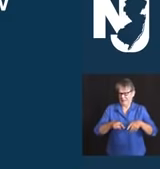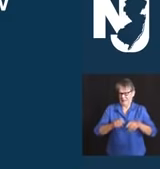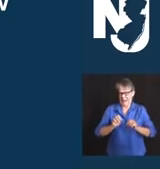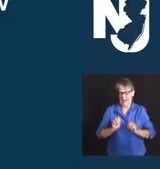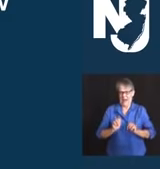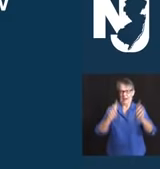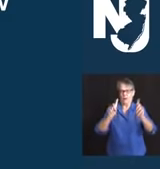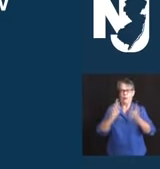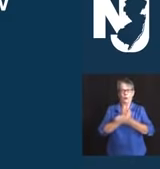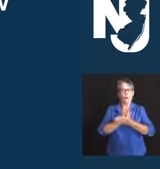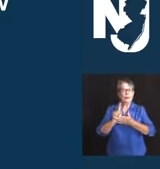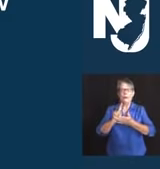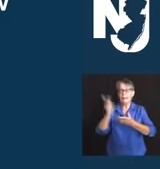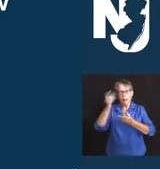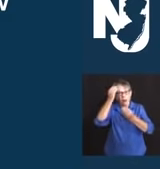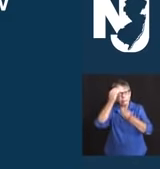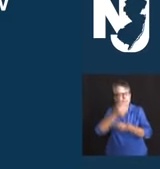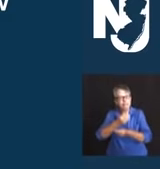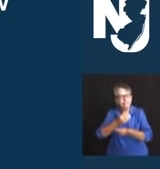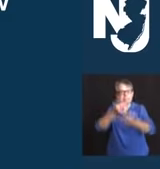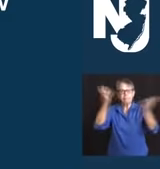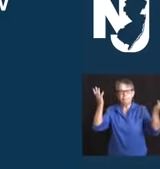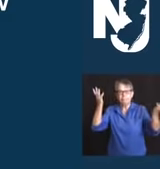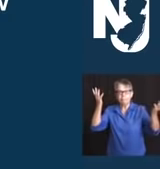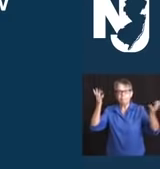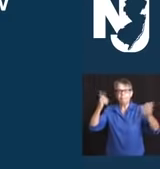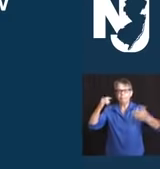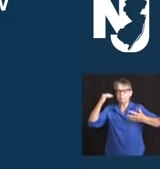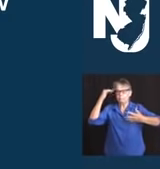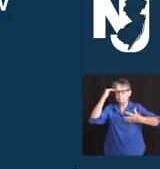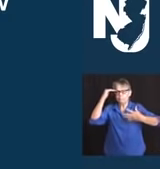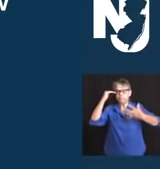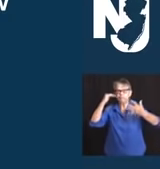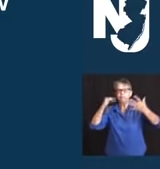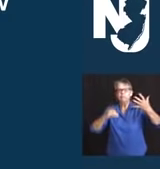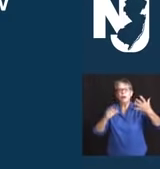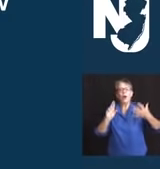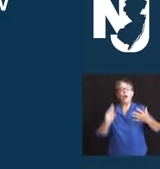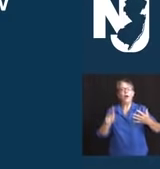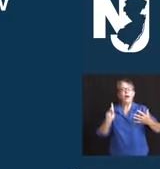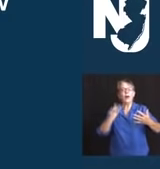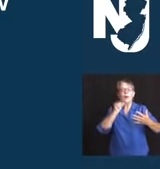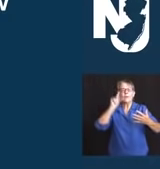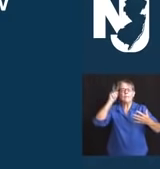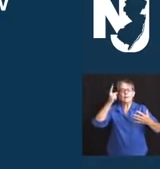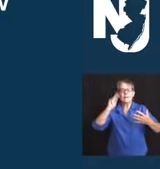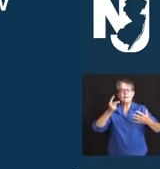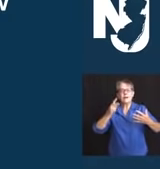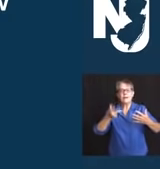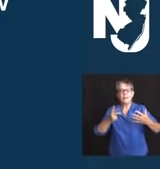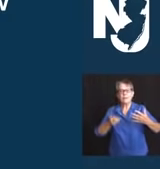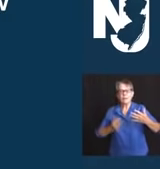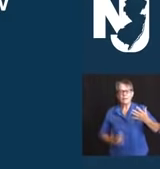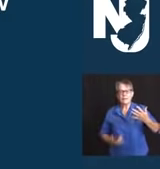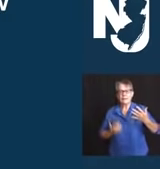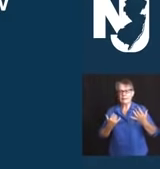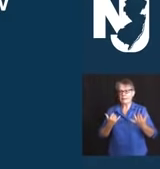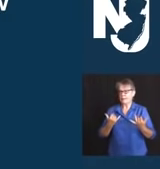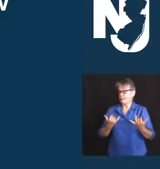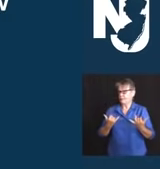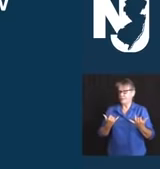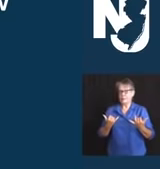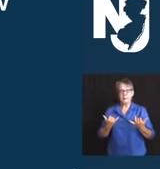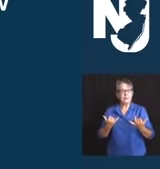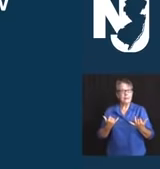by the way, Education Week on these rankings is the gold standard. And for the second year in a row, New Jersey can proudly